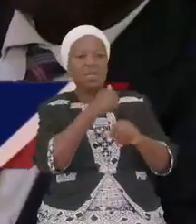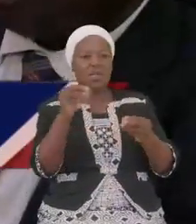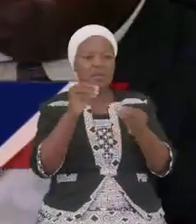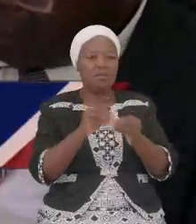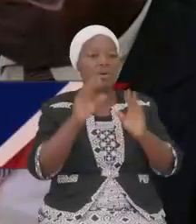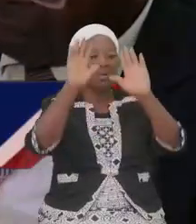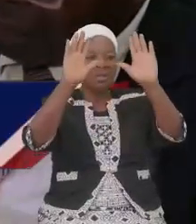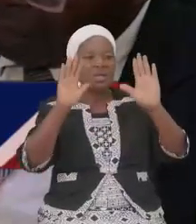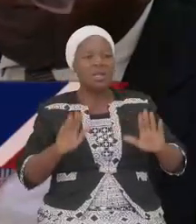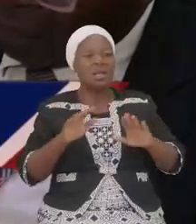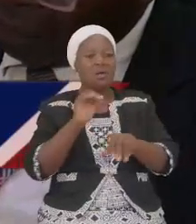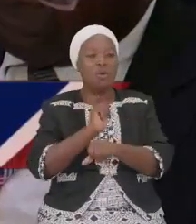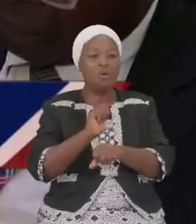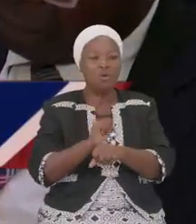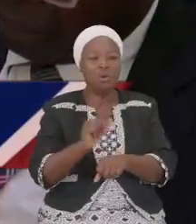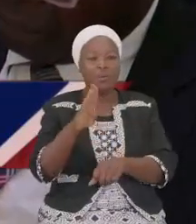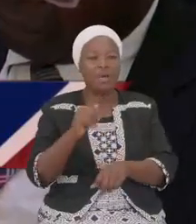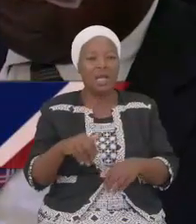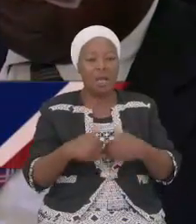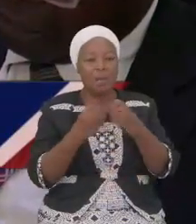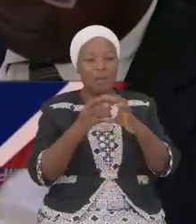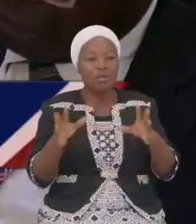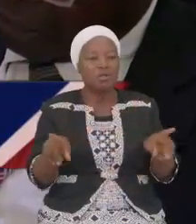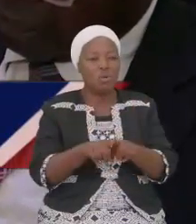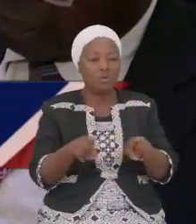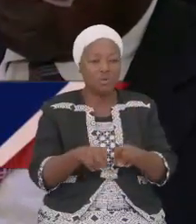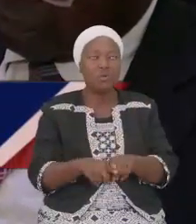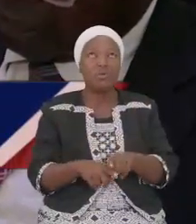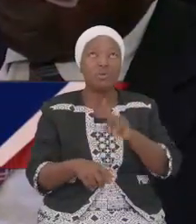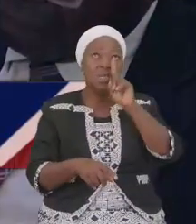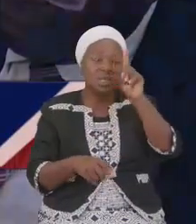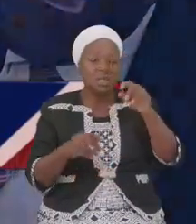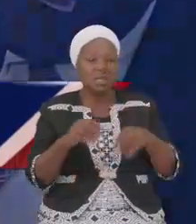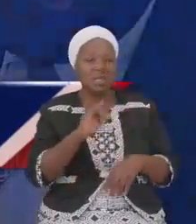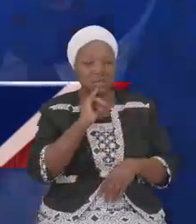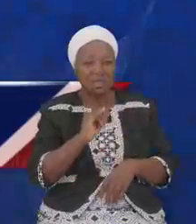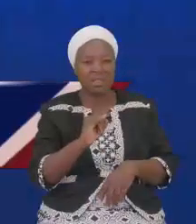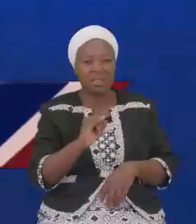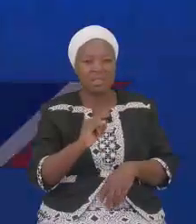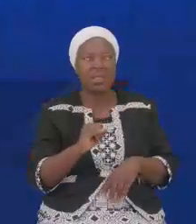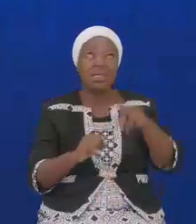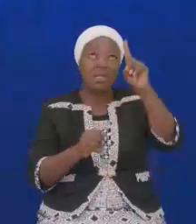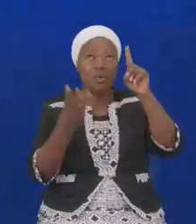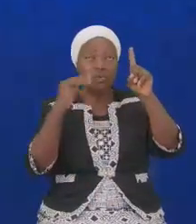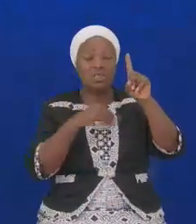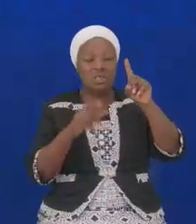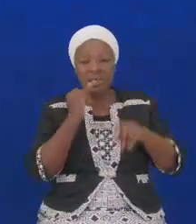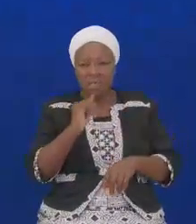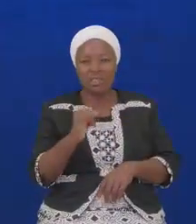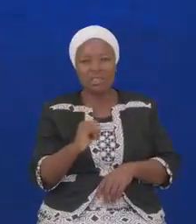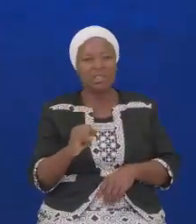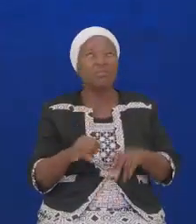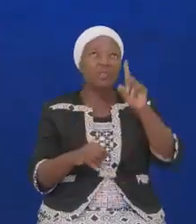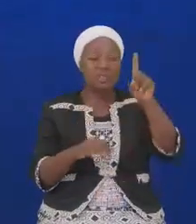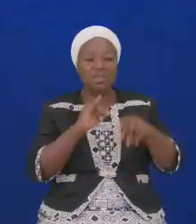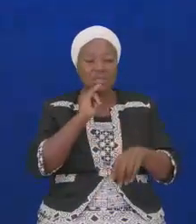excellent ministry, by how much also he is. He was, he is, he will ever be. He